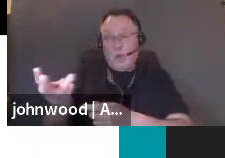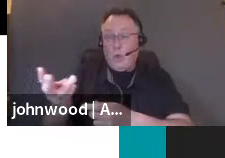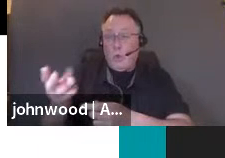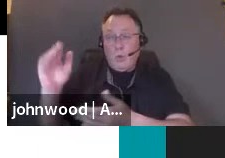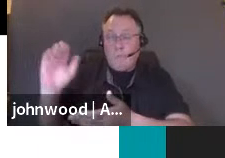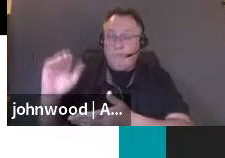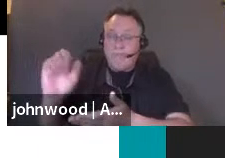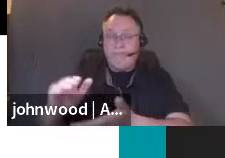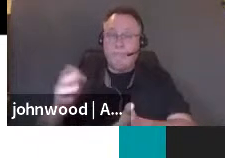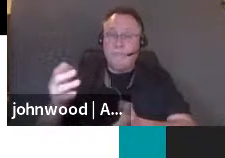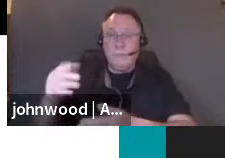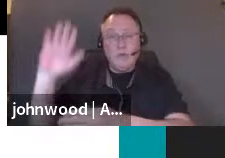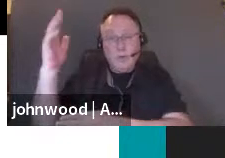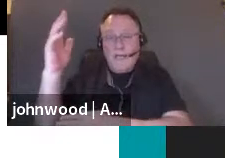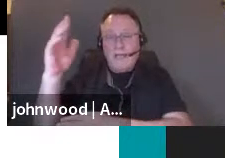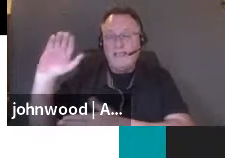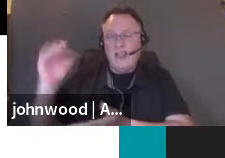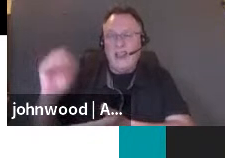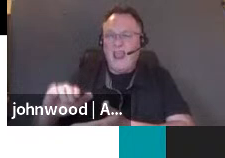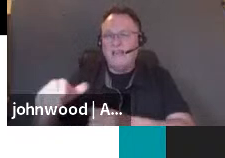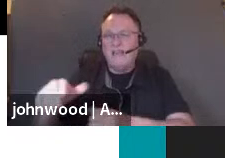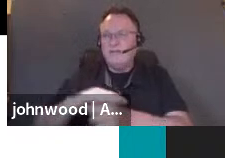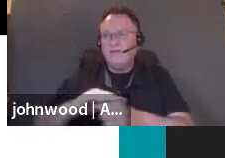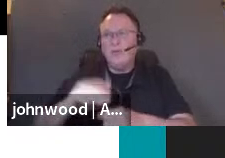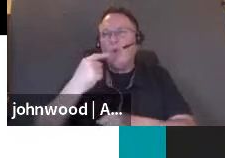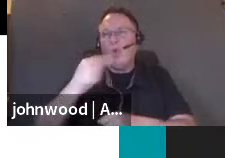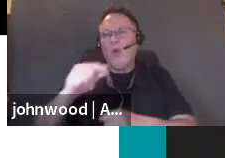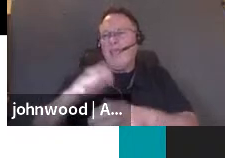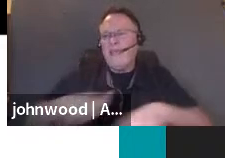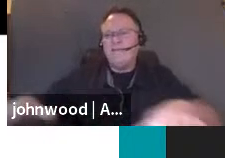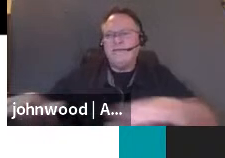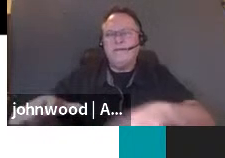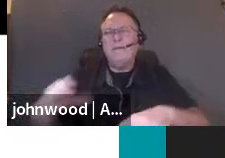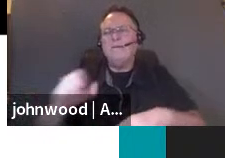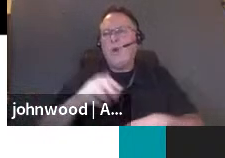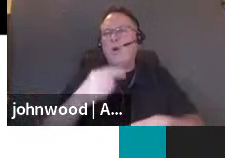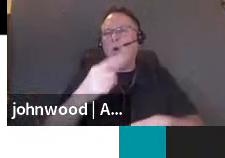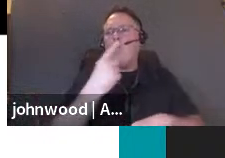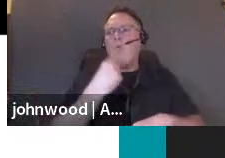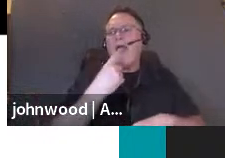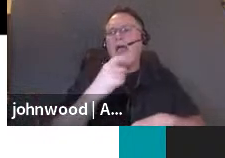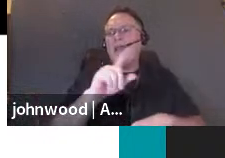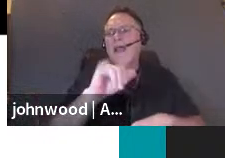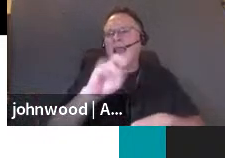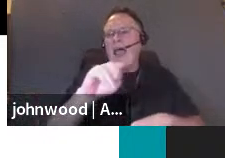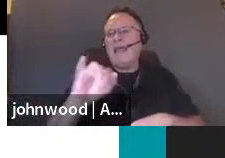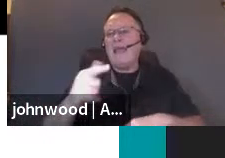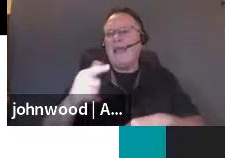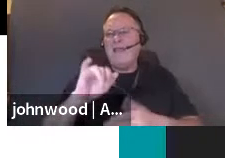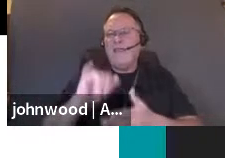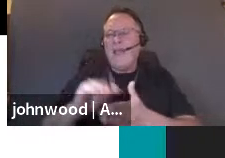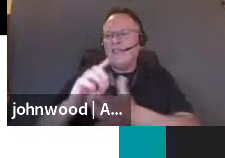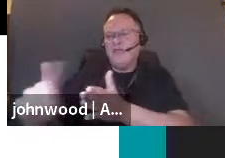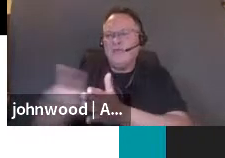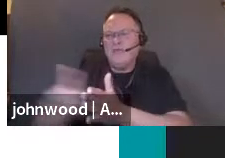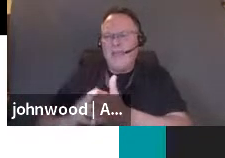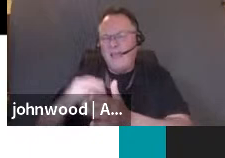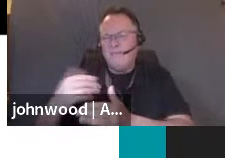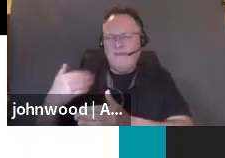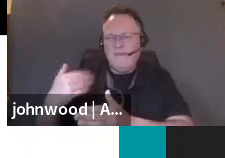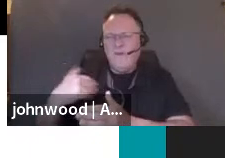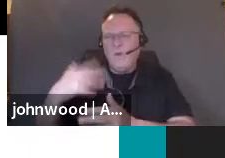spaces. And just as a reminder for everyone, redlining was a process of discriminatory practice that consisted